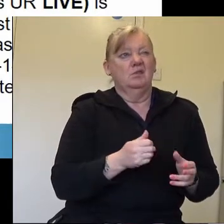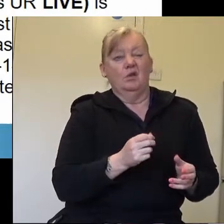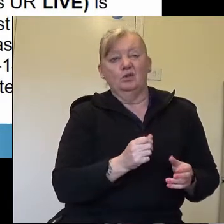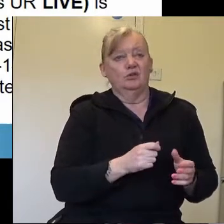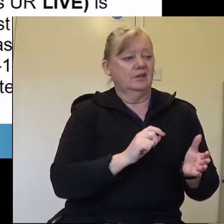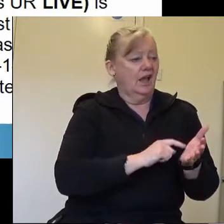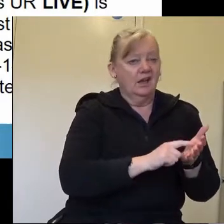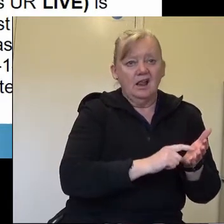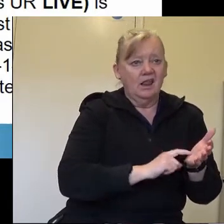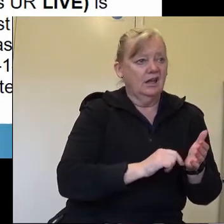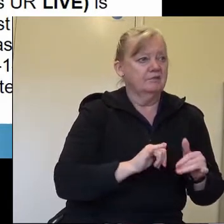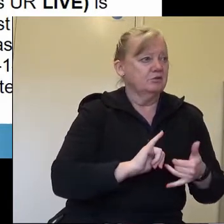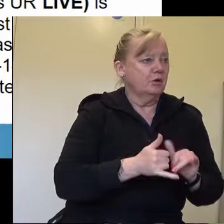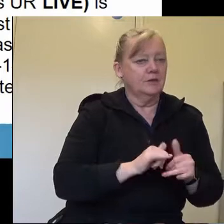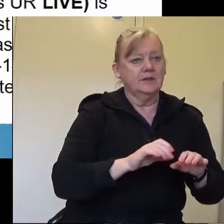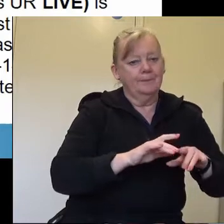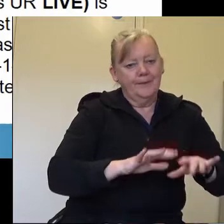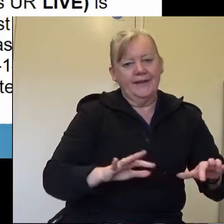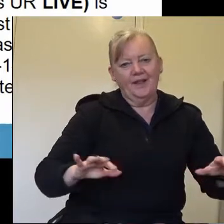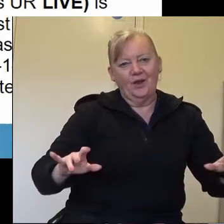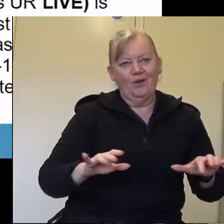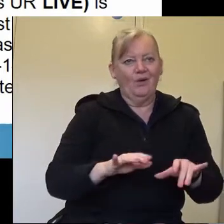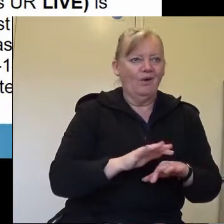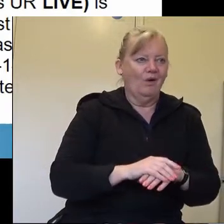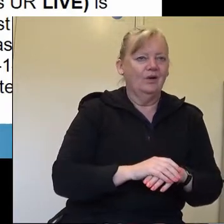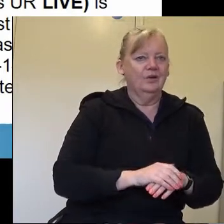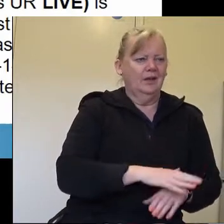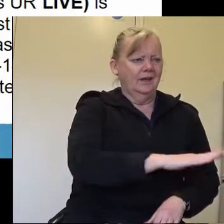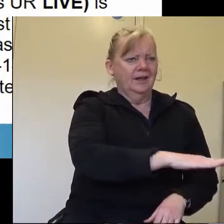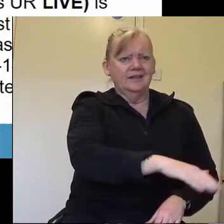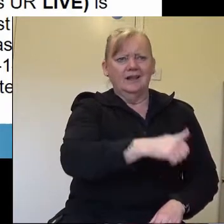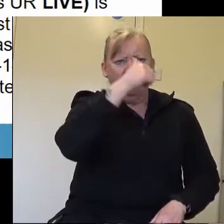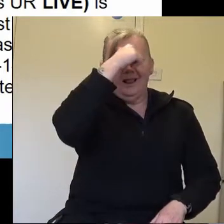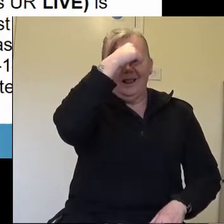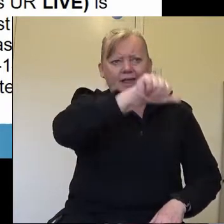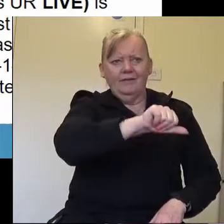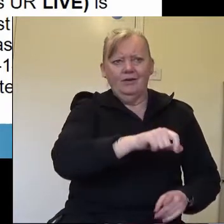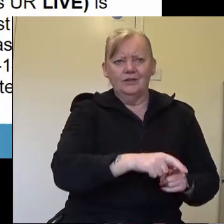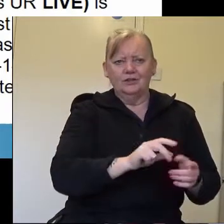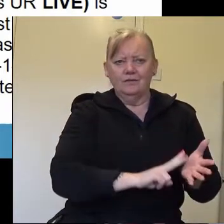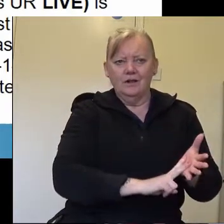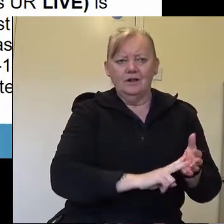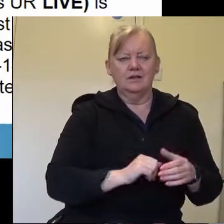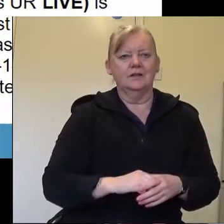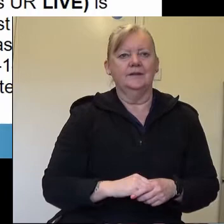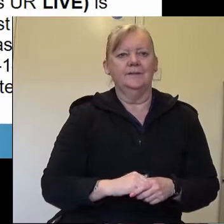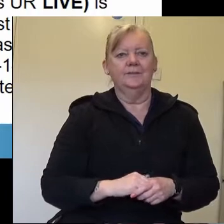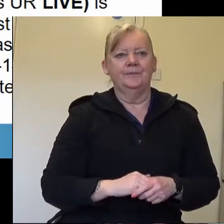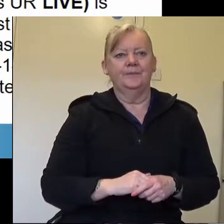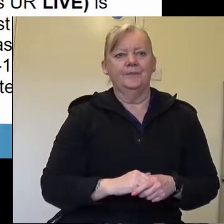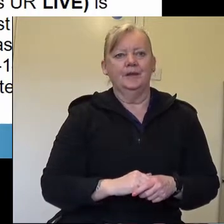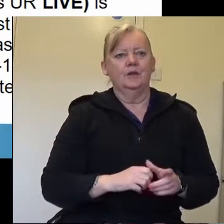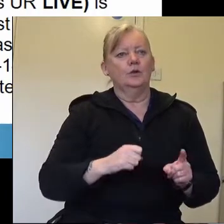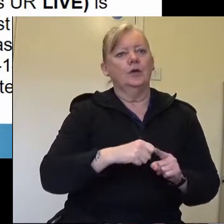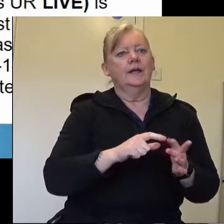And it's not just calculator, there is a piano as well. Kids are getting very clever on digital